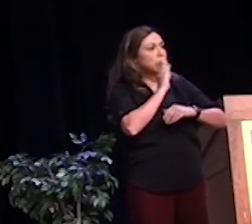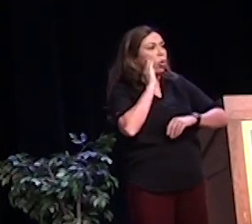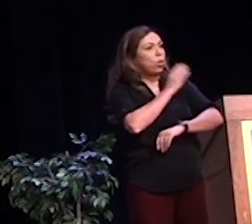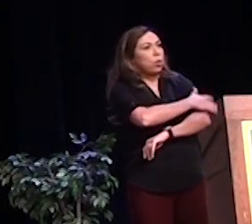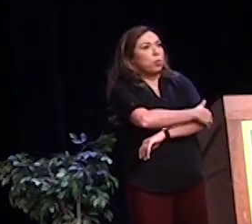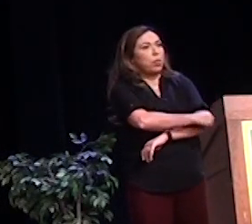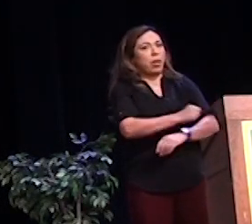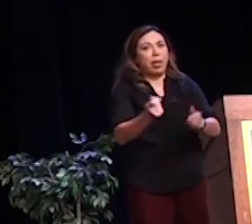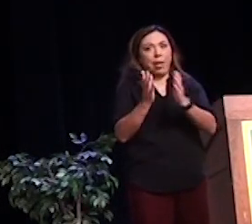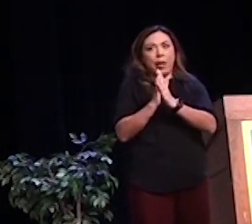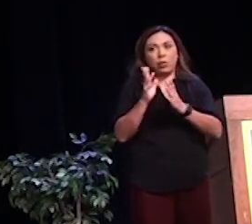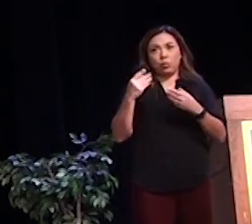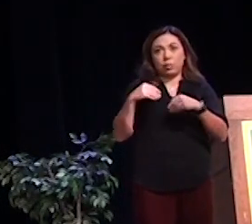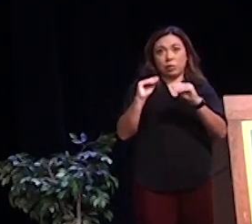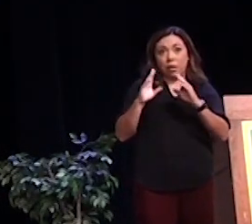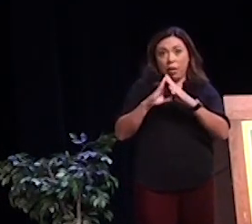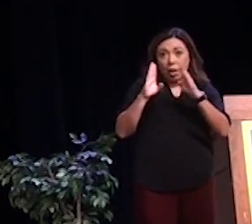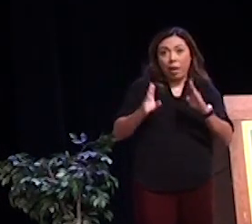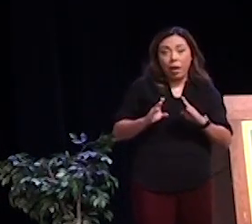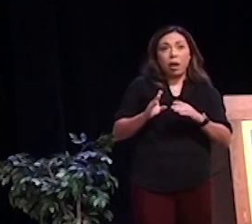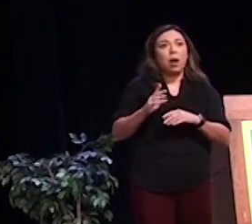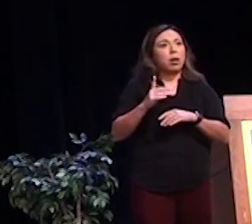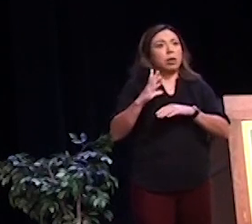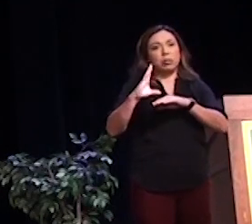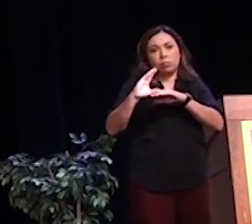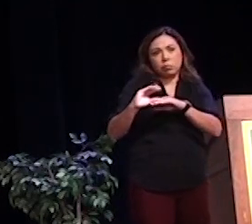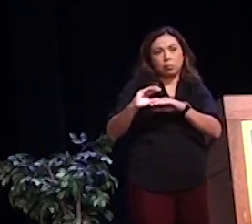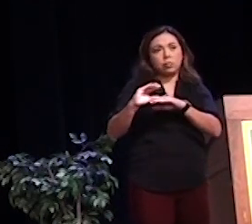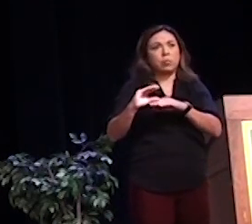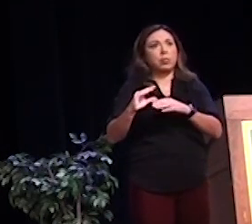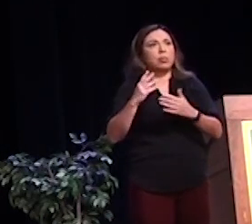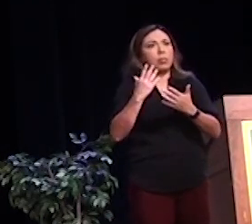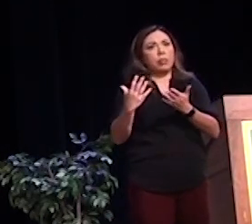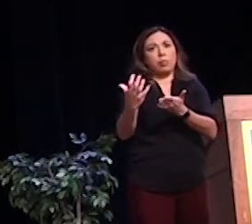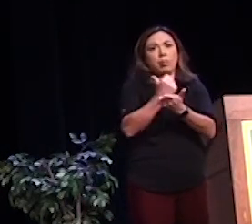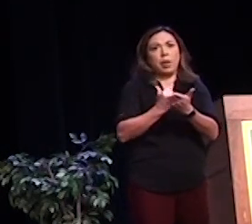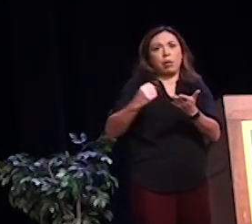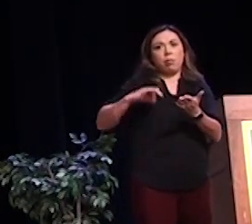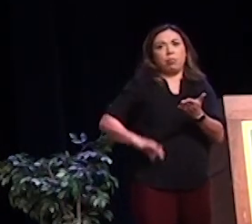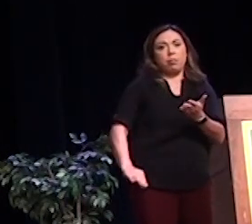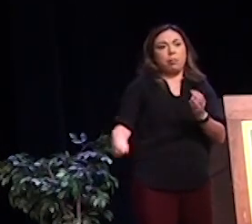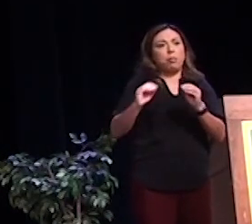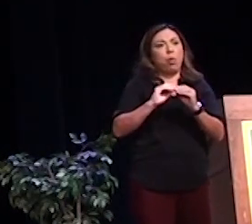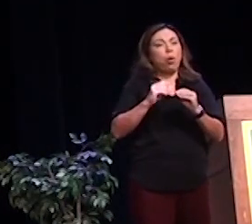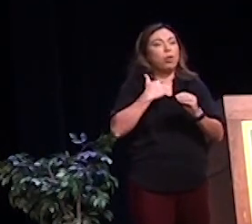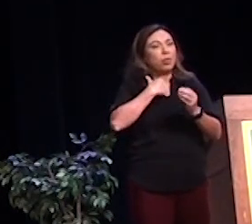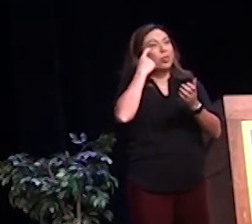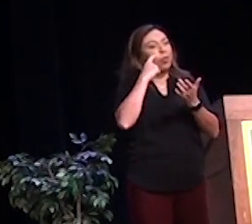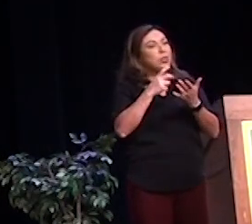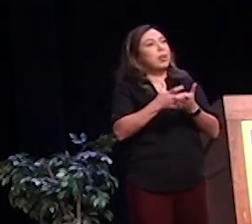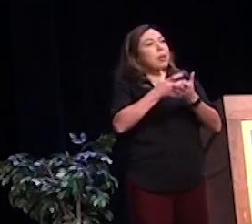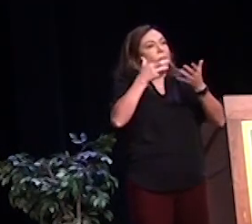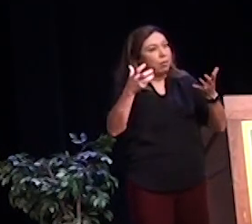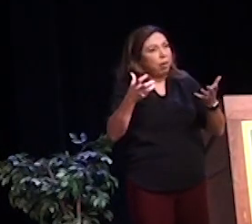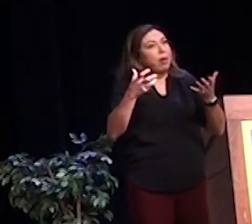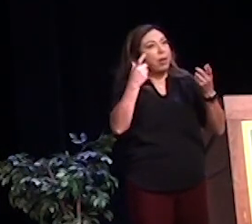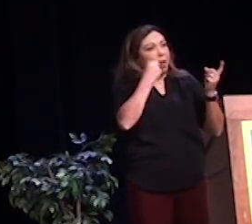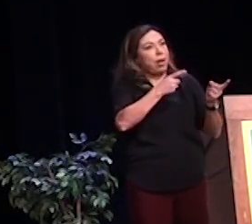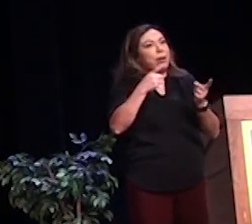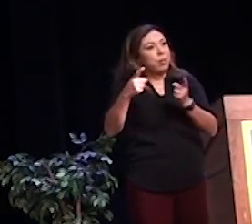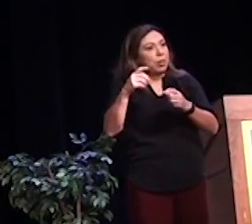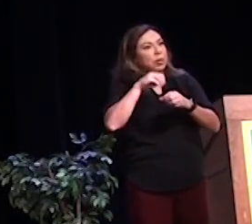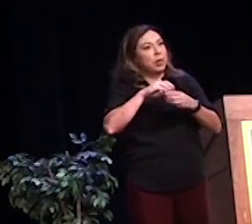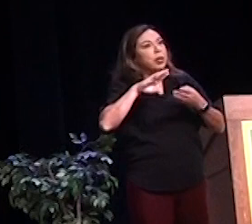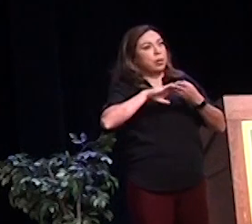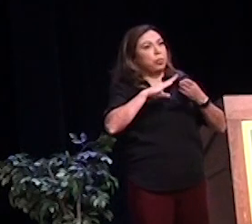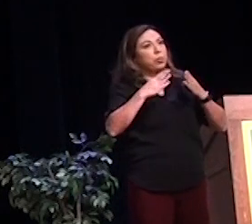mom and saying they're asking me to sell my house for very little when they could be making more. So we see a lot of the trends happening already within the community